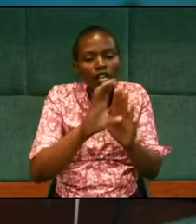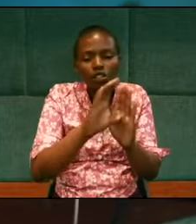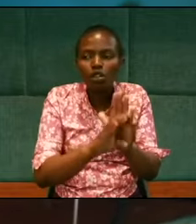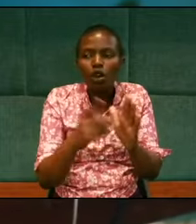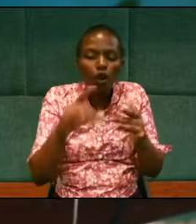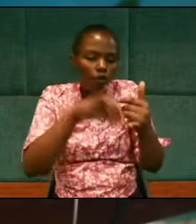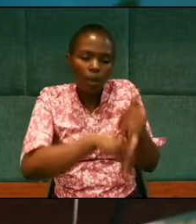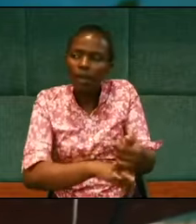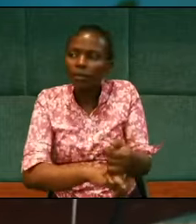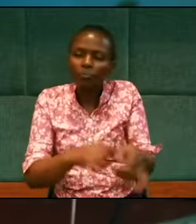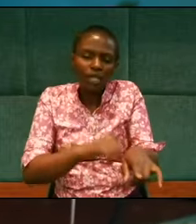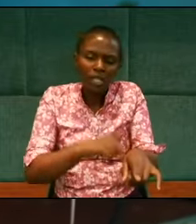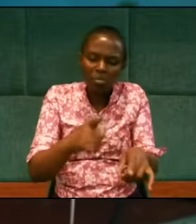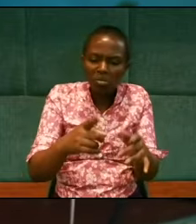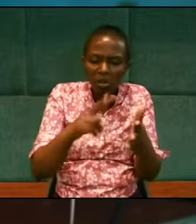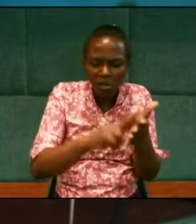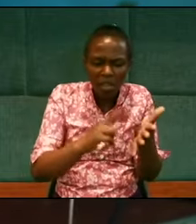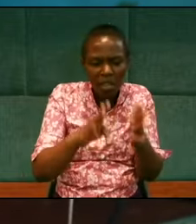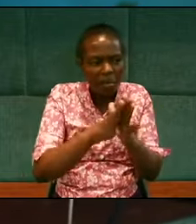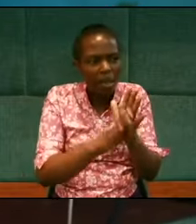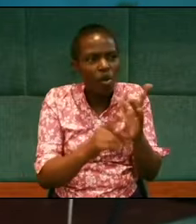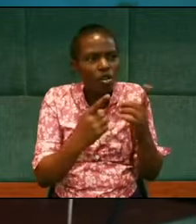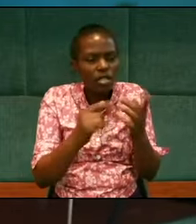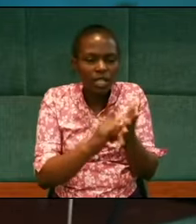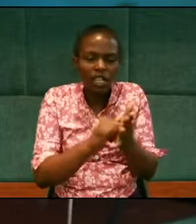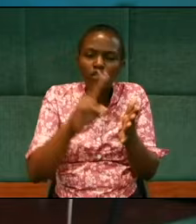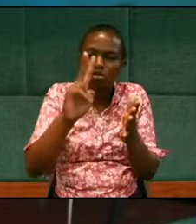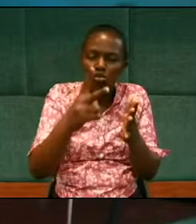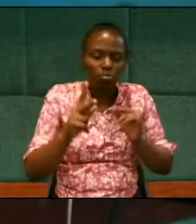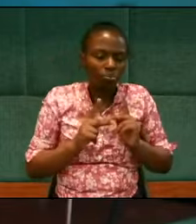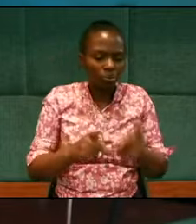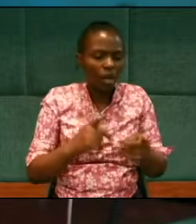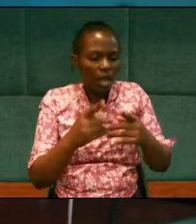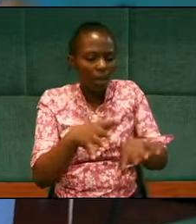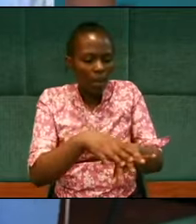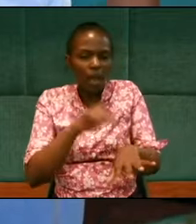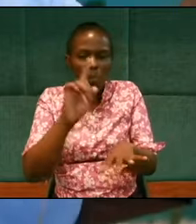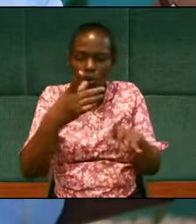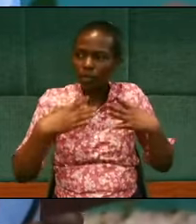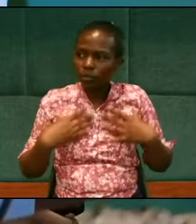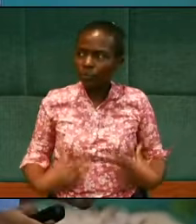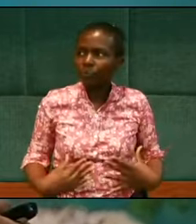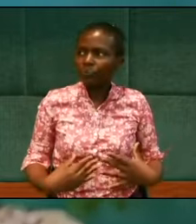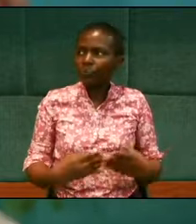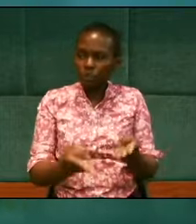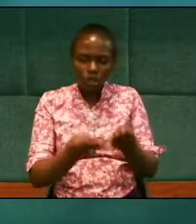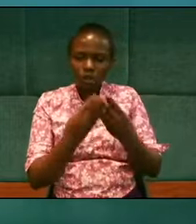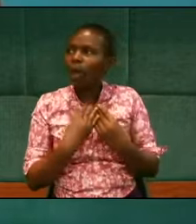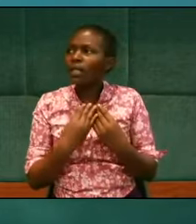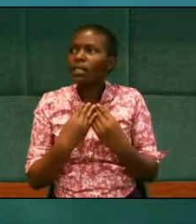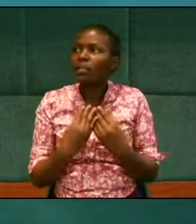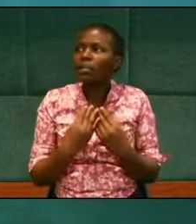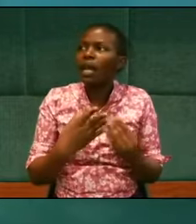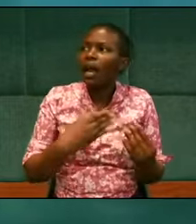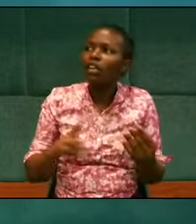the Bible says two individuals shall become one flesh, the meaning is accept and